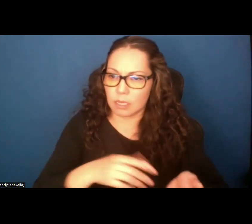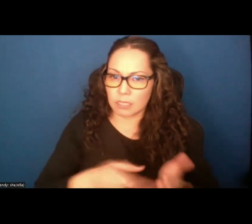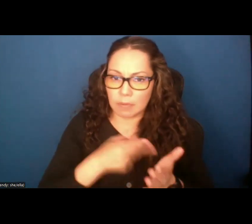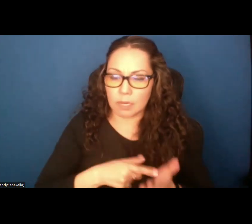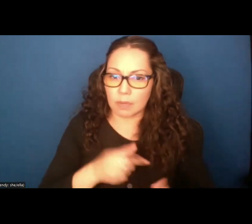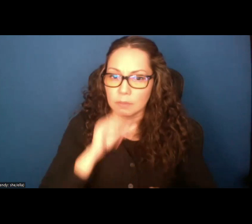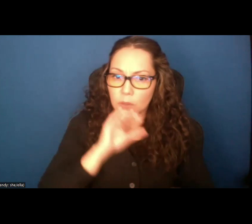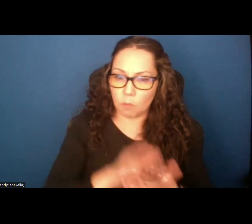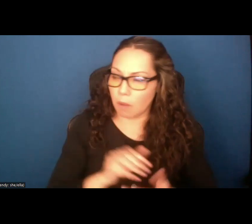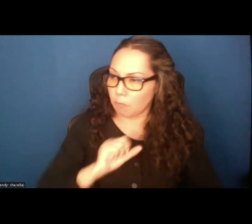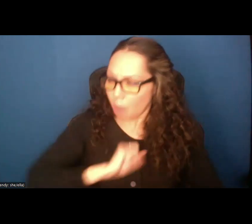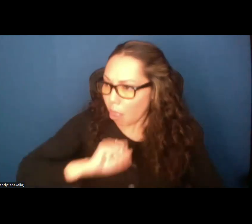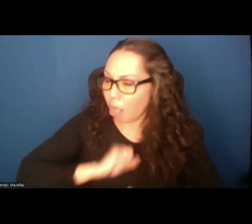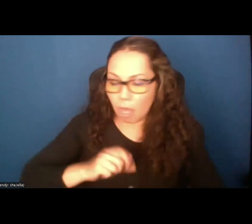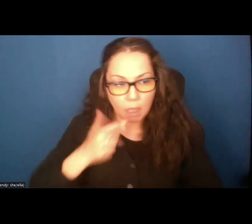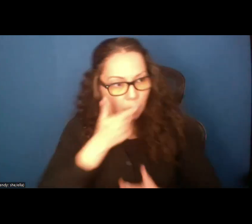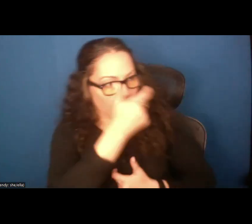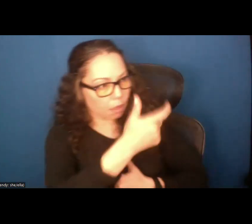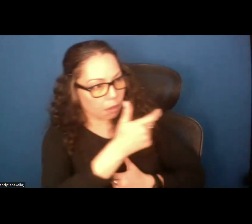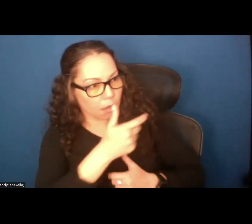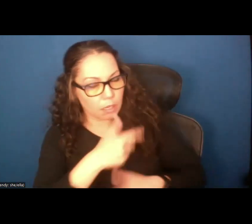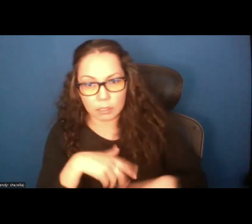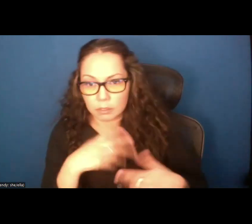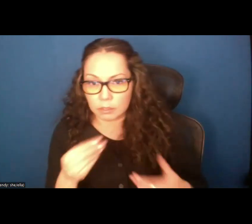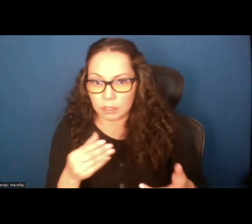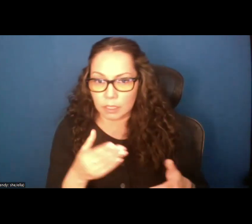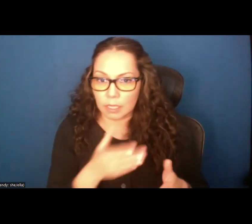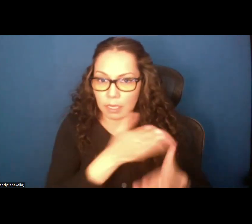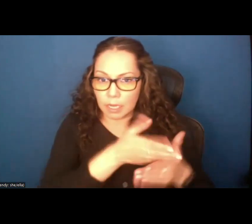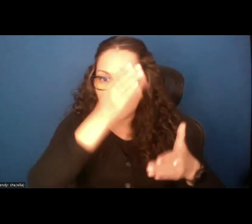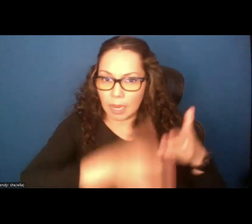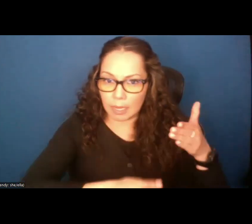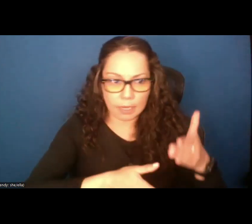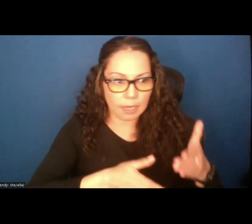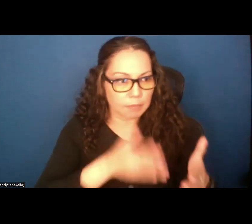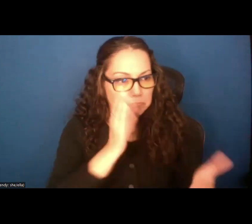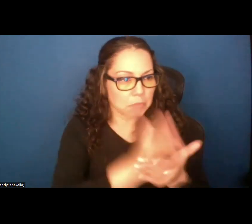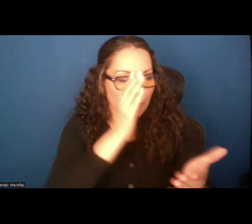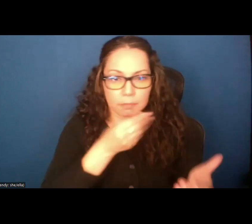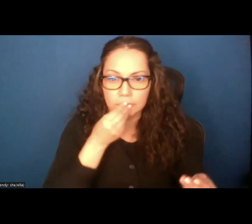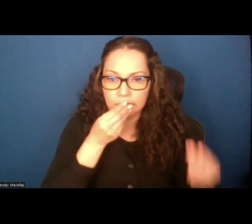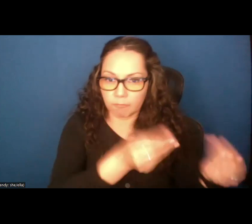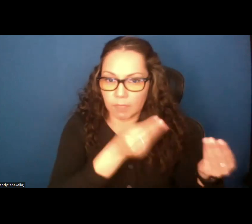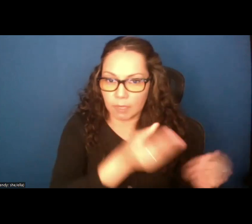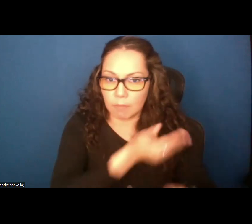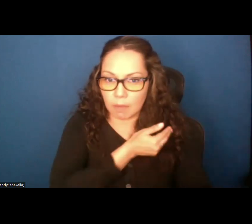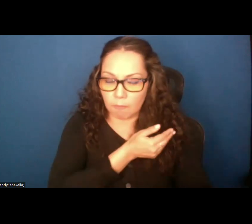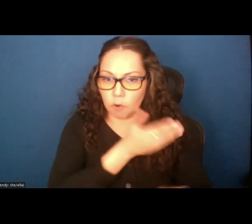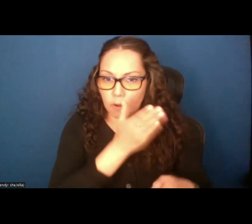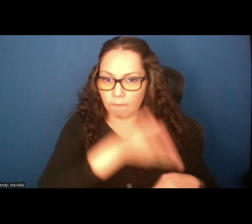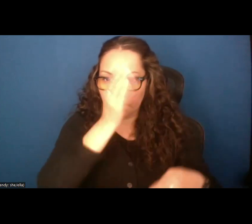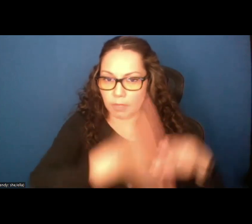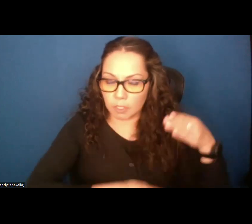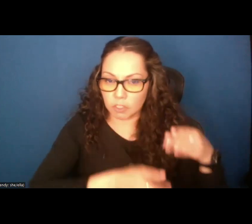and ended meals before his wife was finished. Over several months of the lockout, the resident